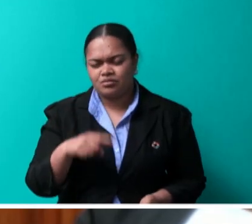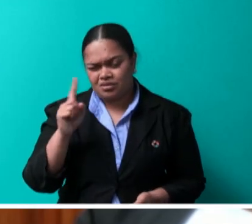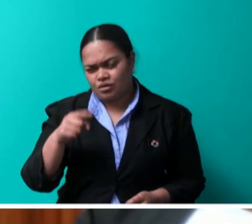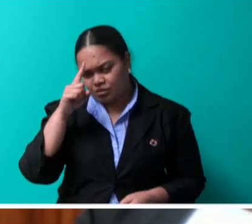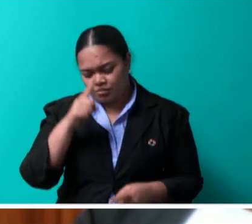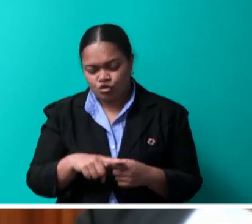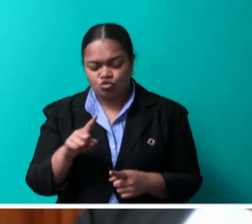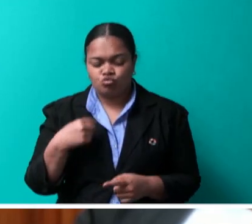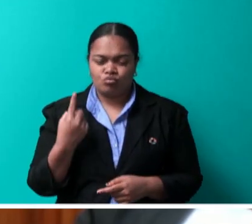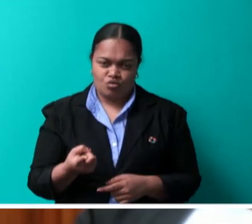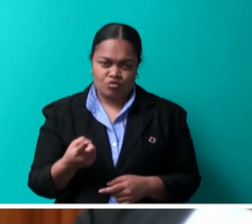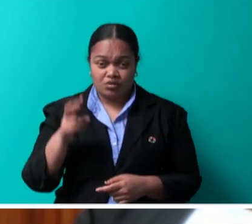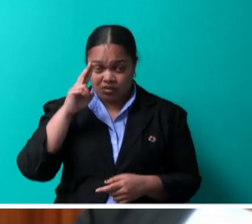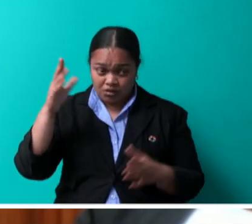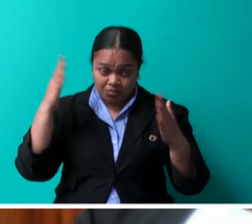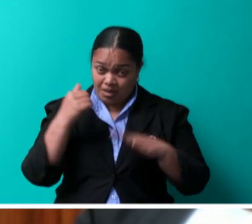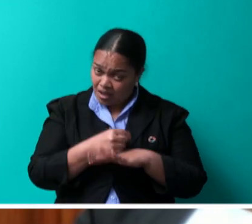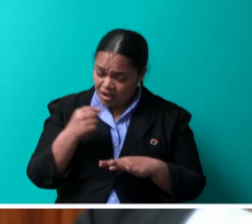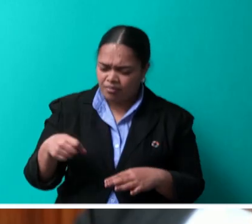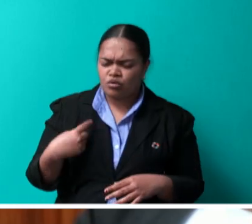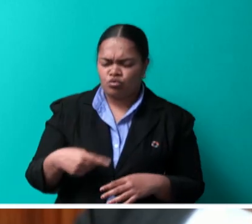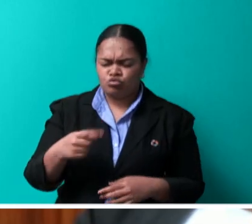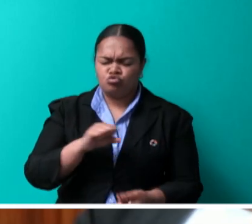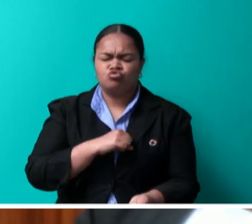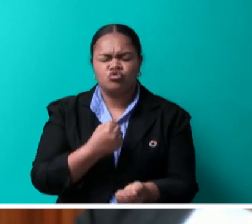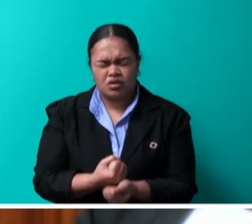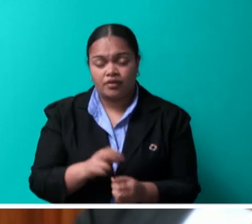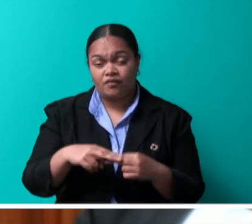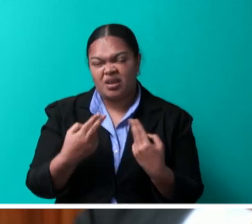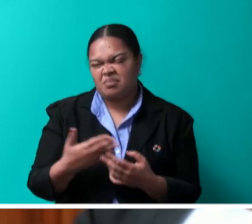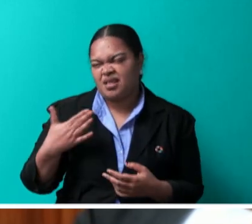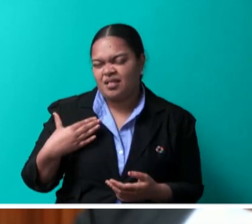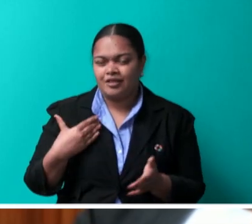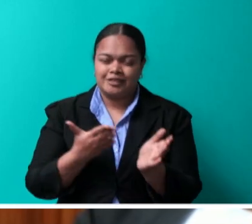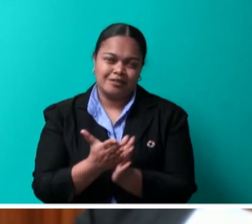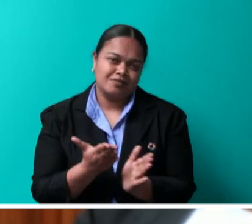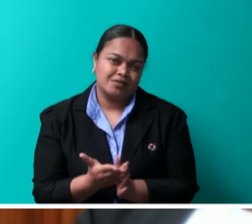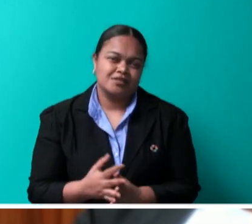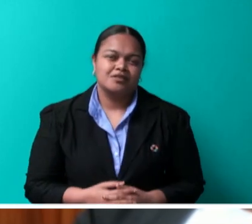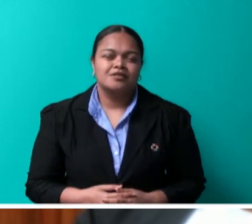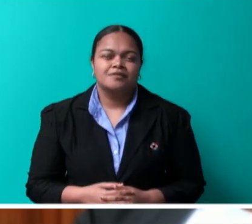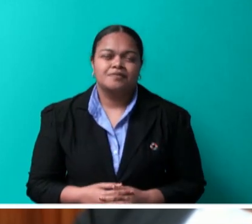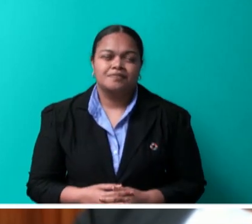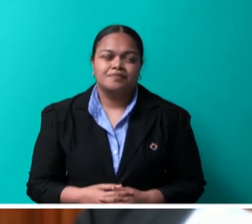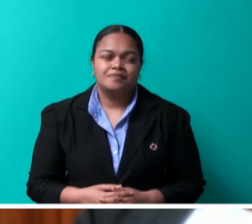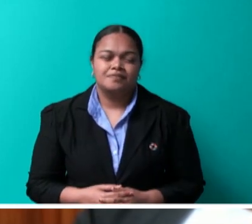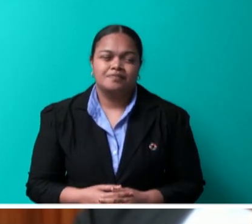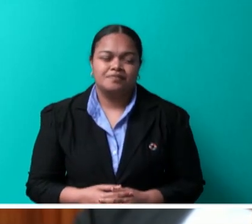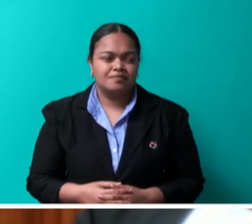tomorrow. Mr. Speaker, sir, government continues strengthening family health services. Maternal and child